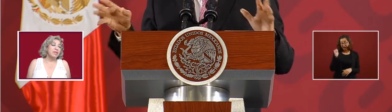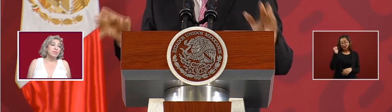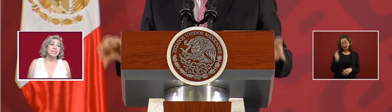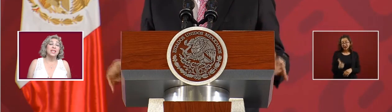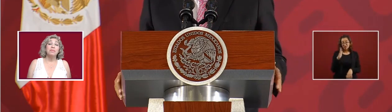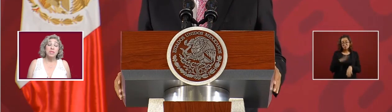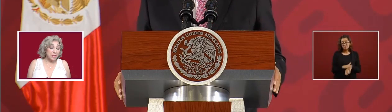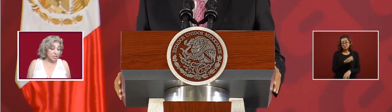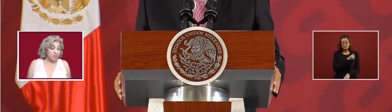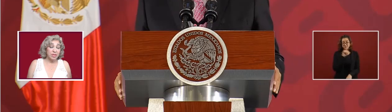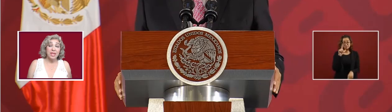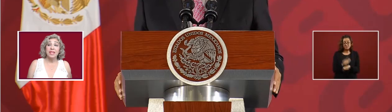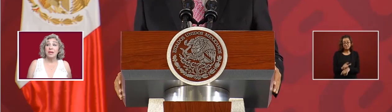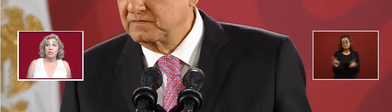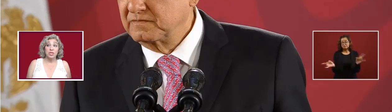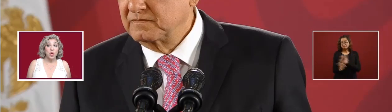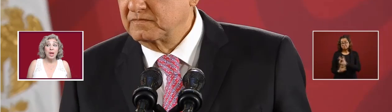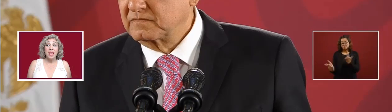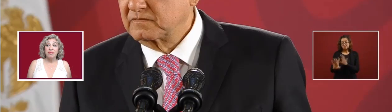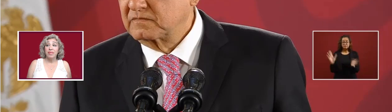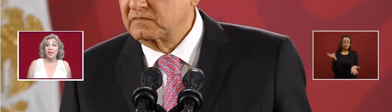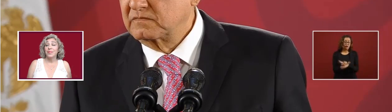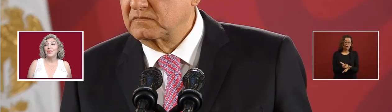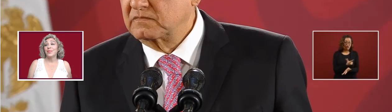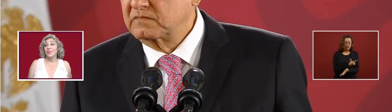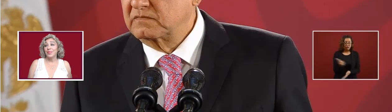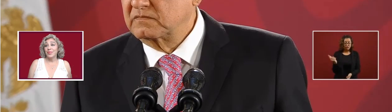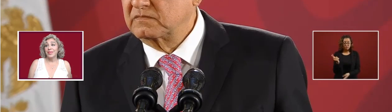If there was some special thing that was grave,